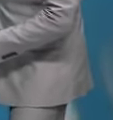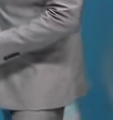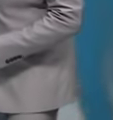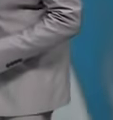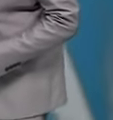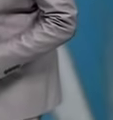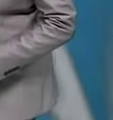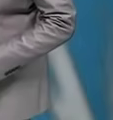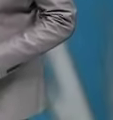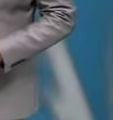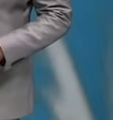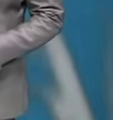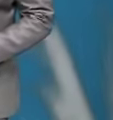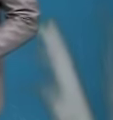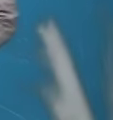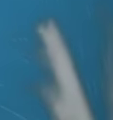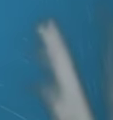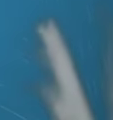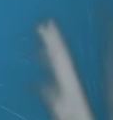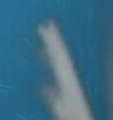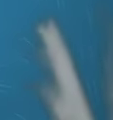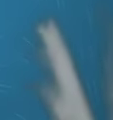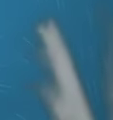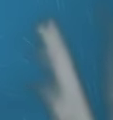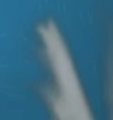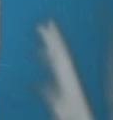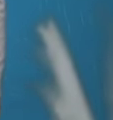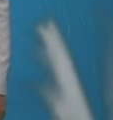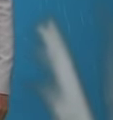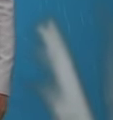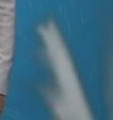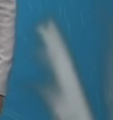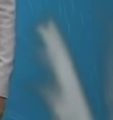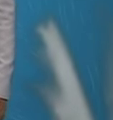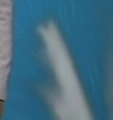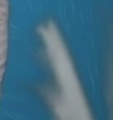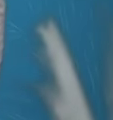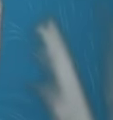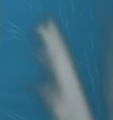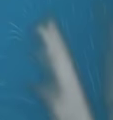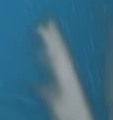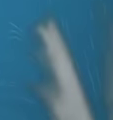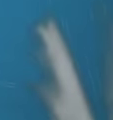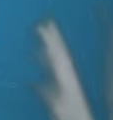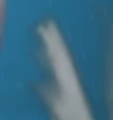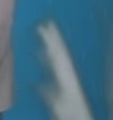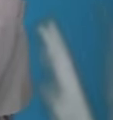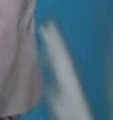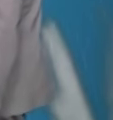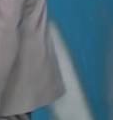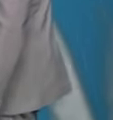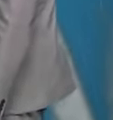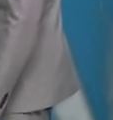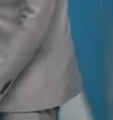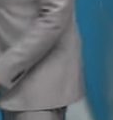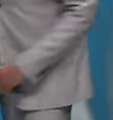cold once again for much of the interior. Then in the afternoon, another cold front is going to introduce more rain over the southwestern areas, and a cooler